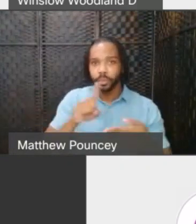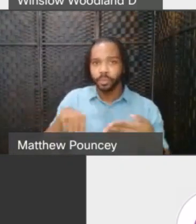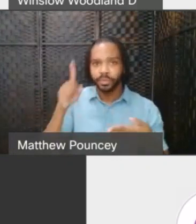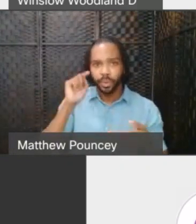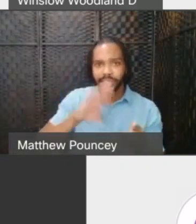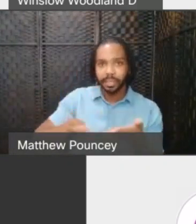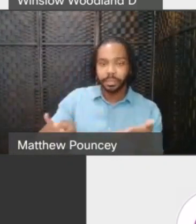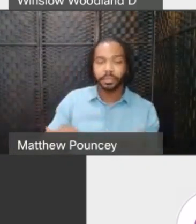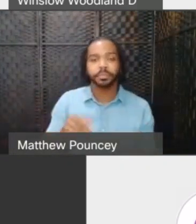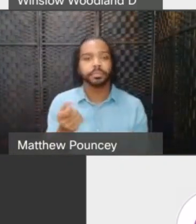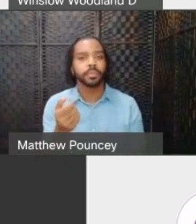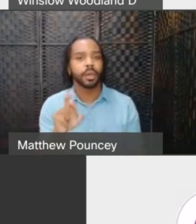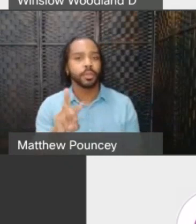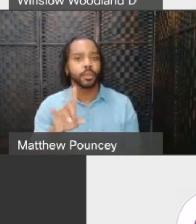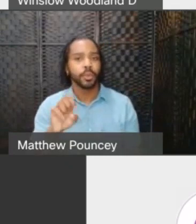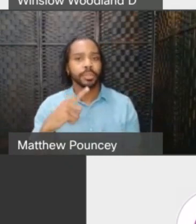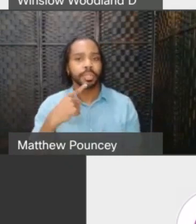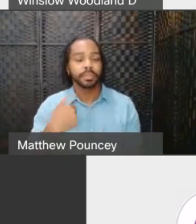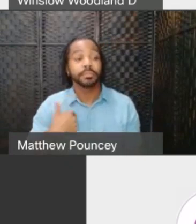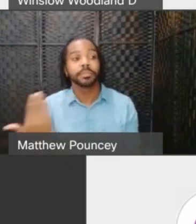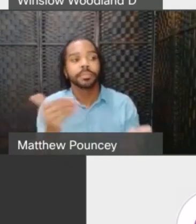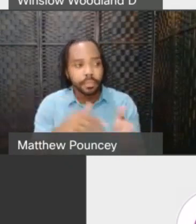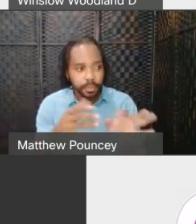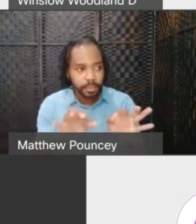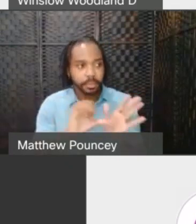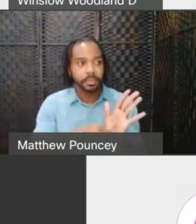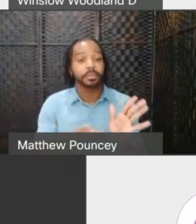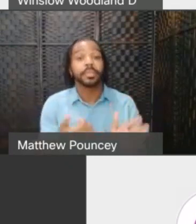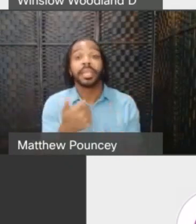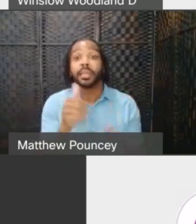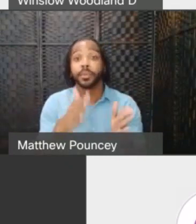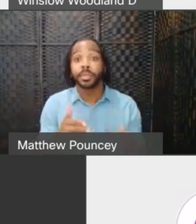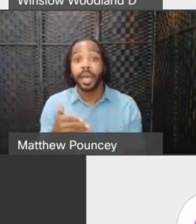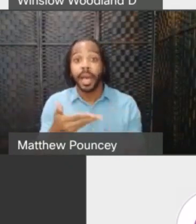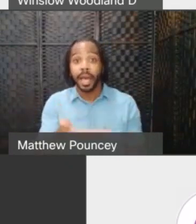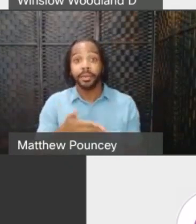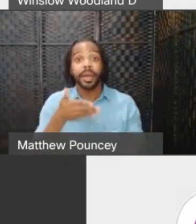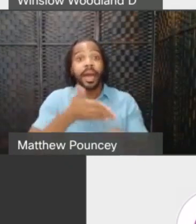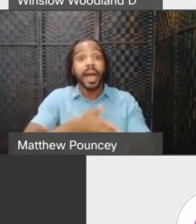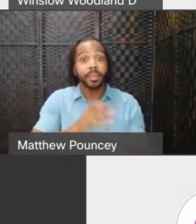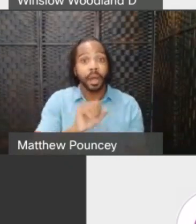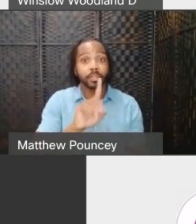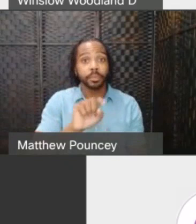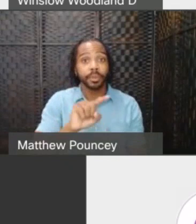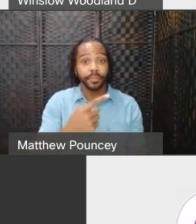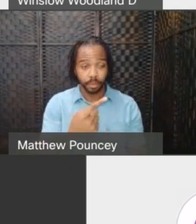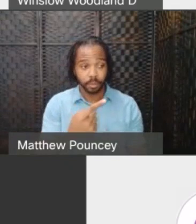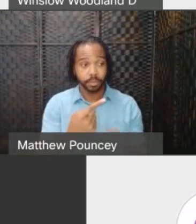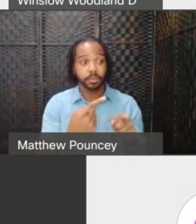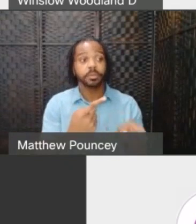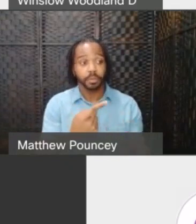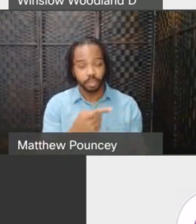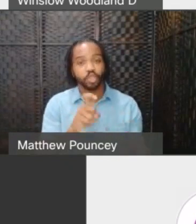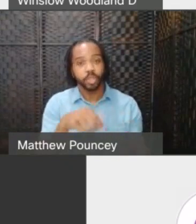So once again, anyone hired after October 1, they should be fully vaccinated. But if they've requested a medical